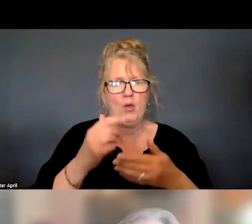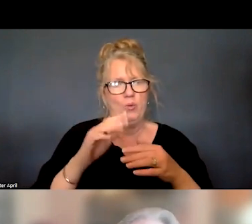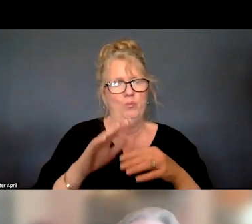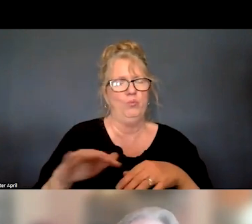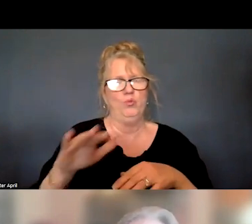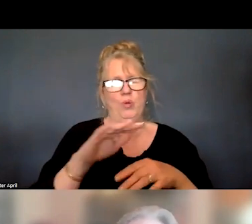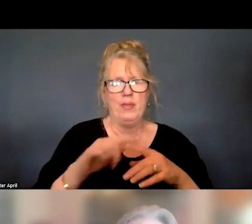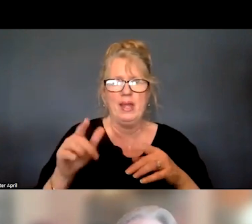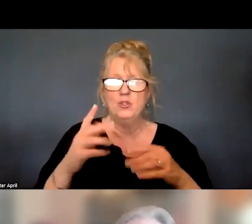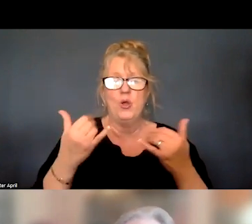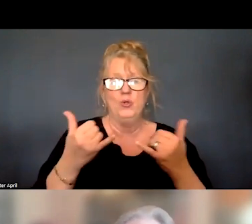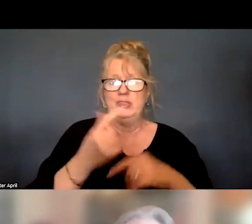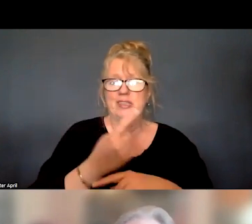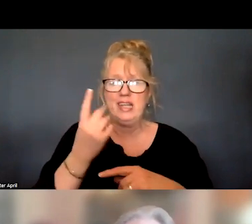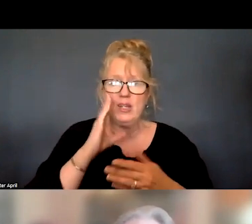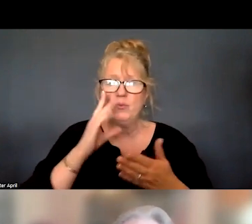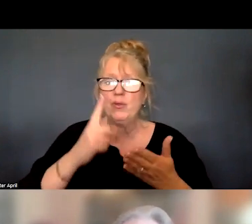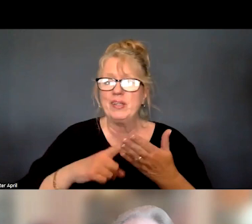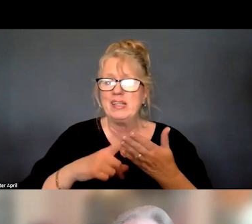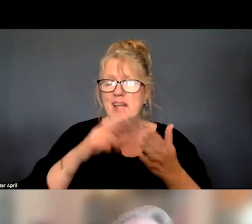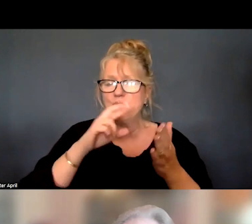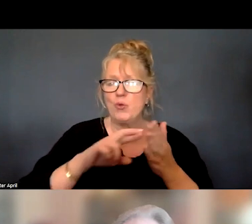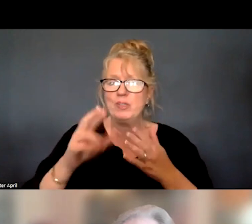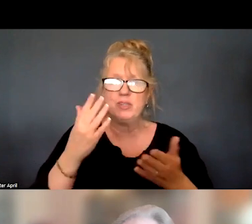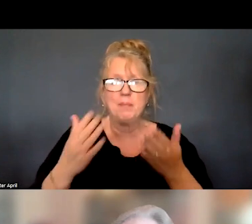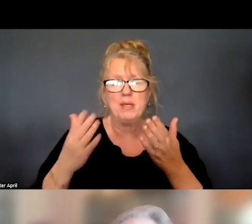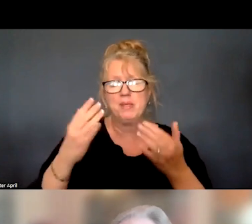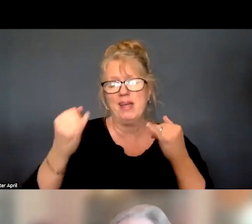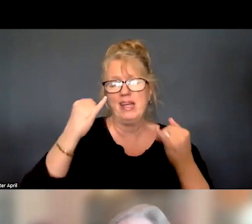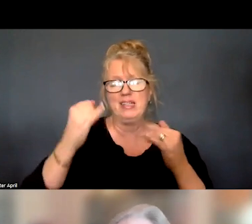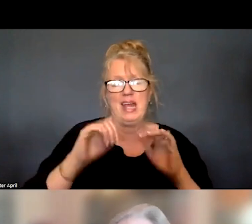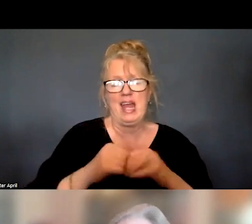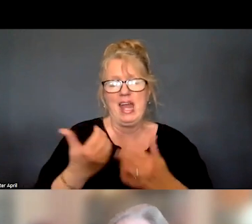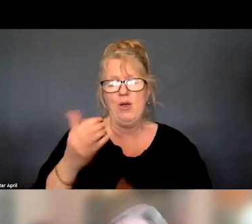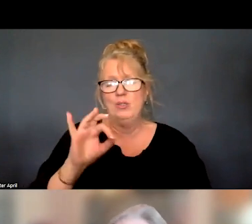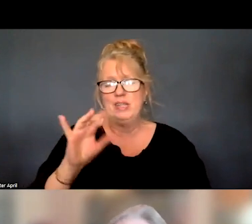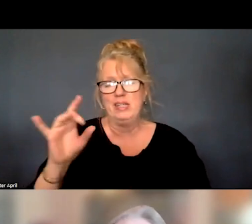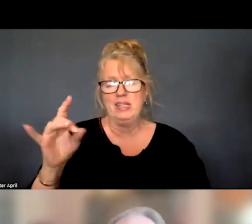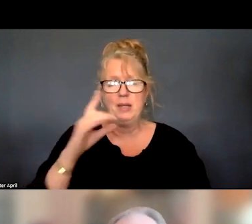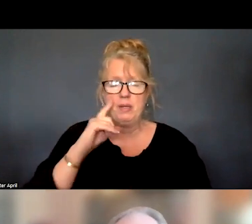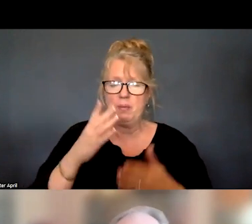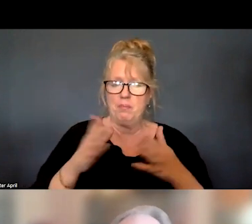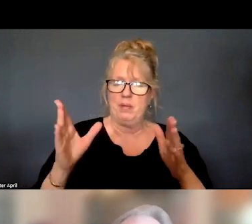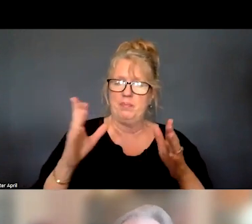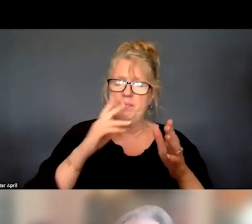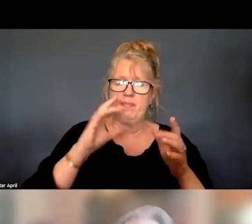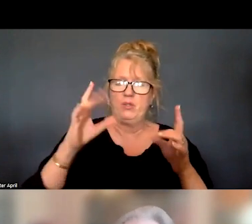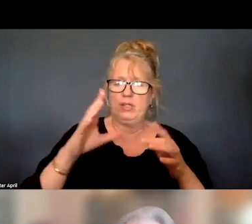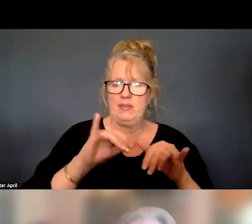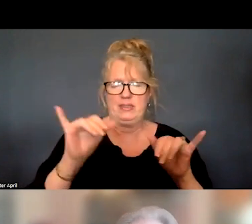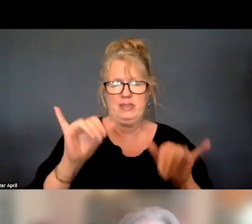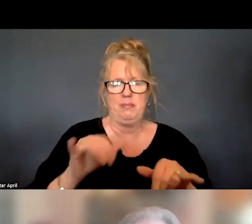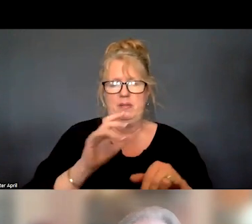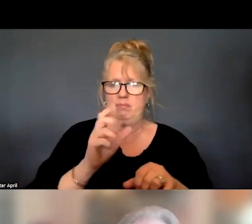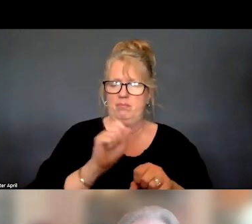members. So today they'll discuss their research and also maybe some ideas on how 988 and public crisis systems could collaborate with their